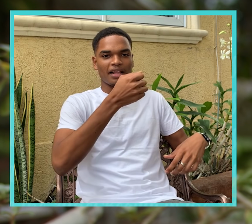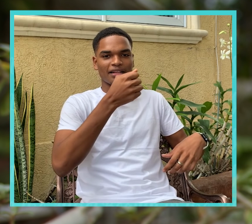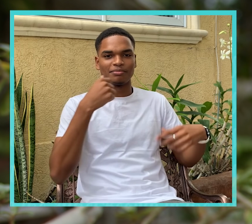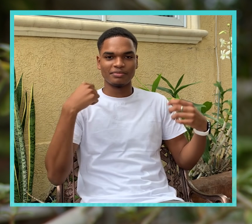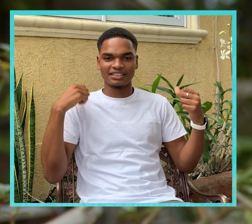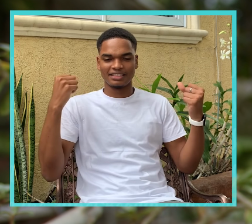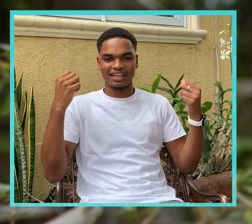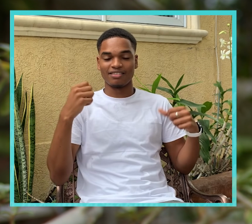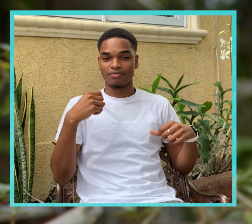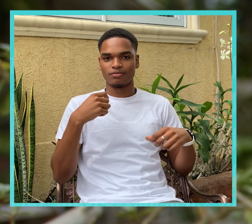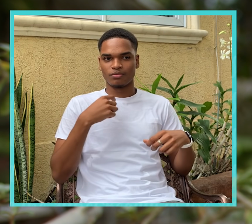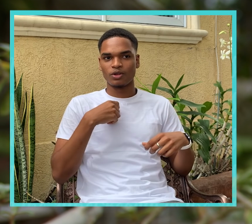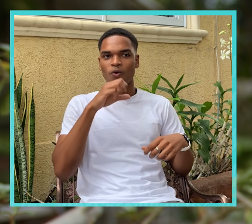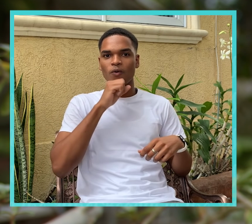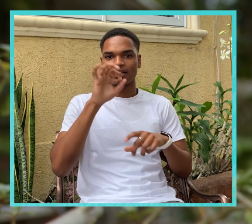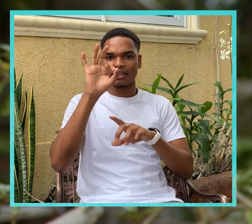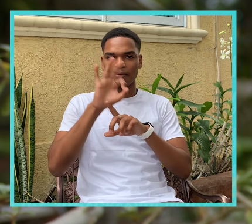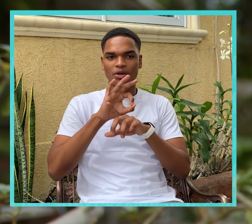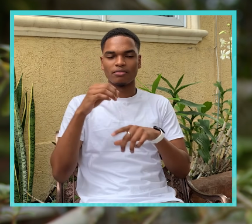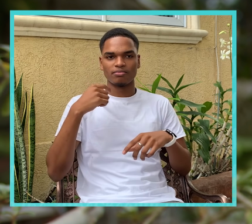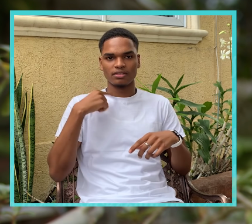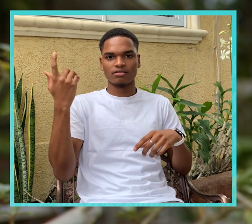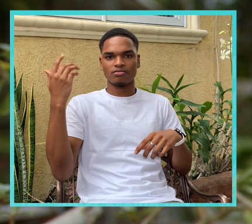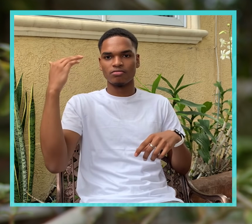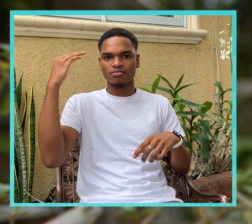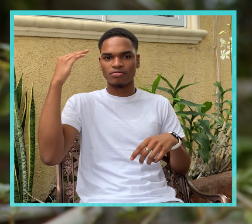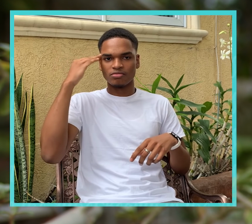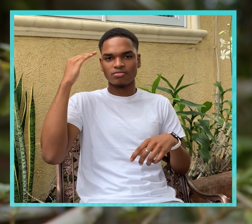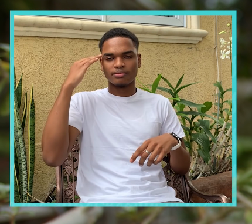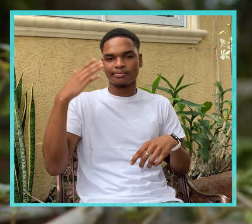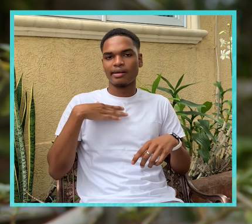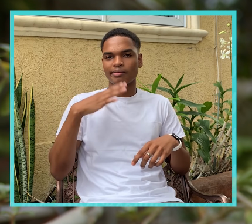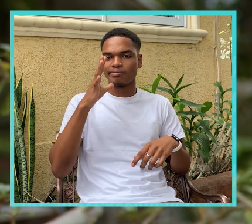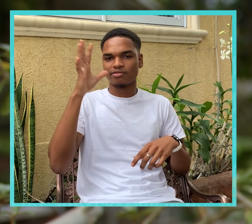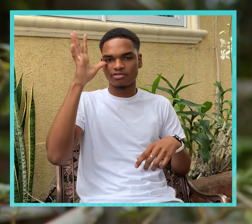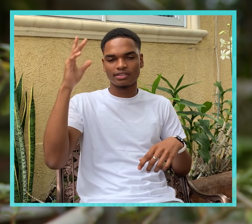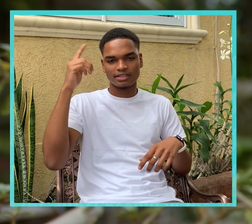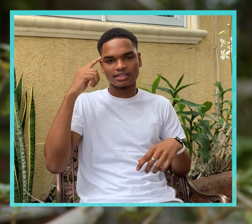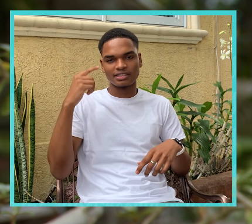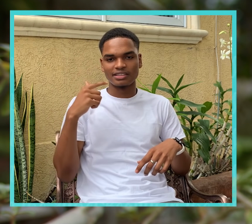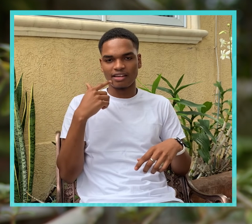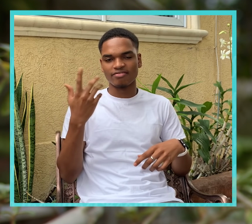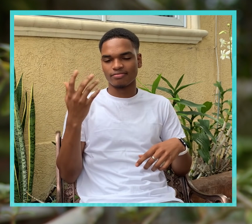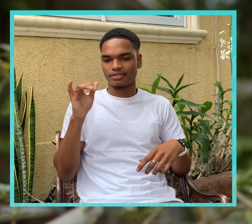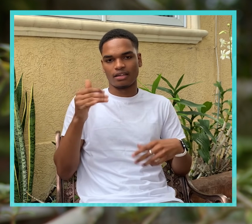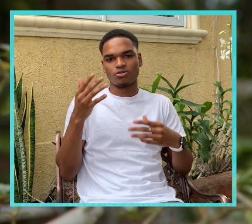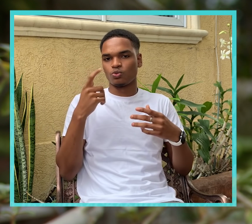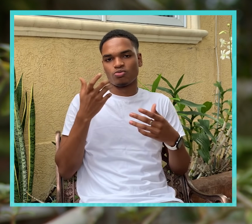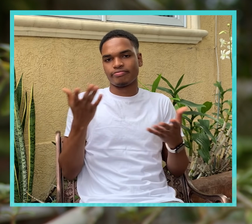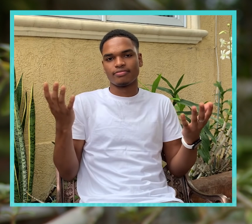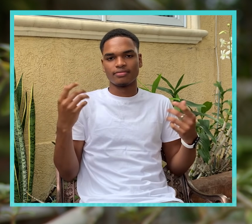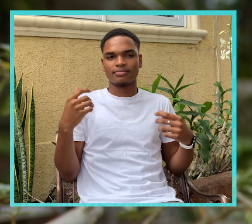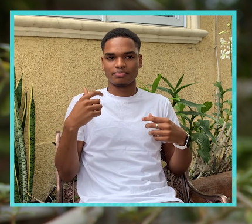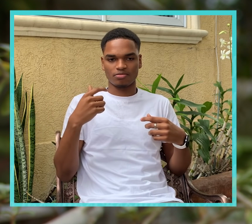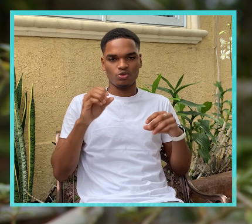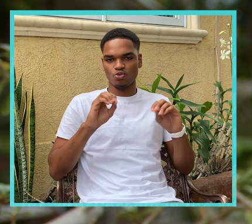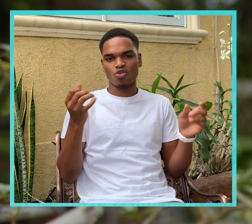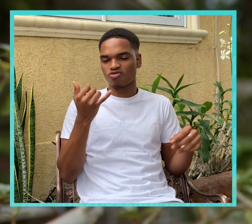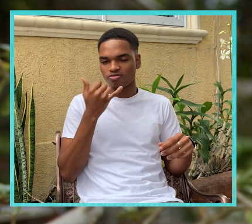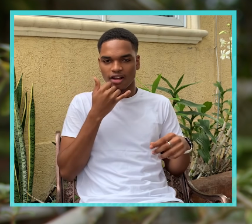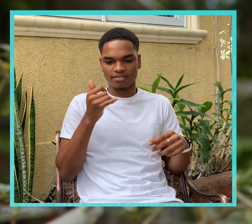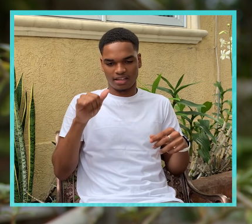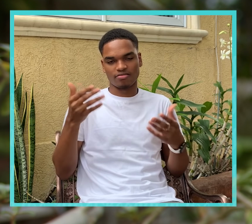at nine months old, I was aware that my parents are deaf. It's just who they are. There's nothing wrong with it. It's just who